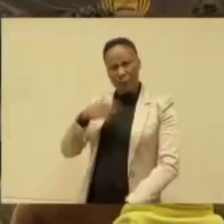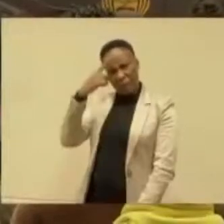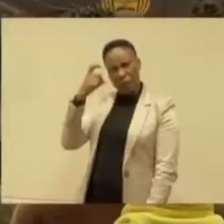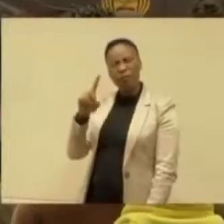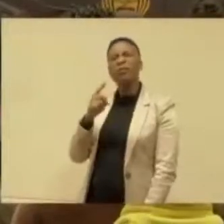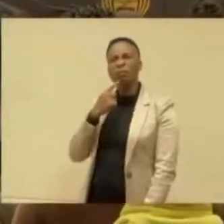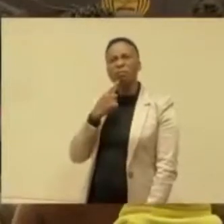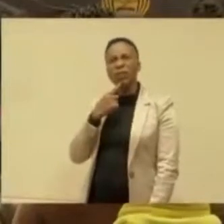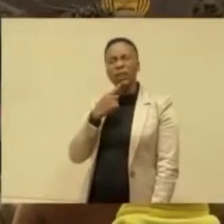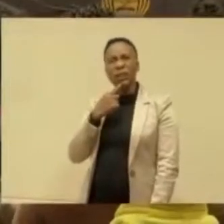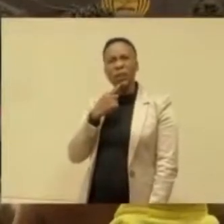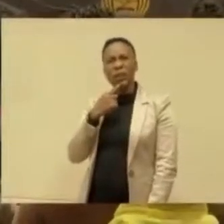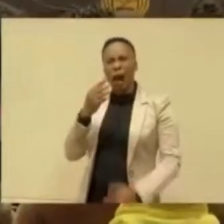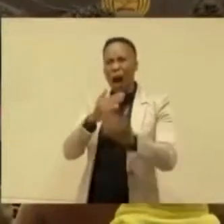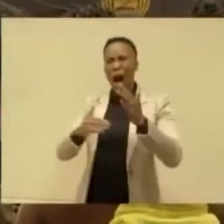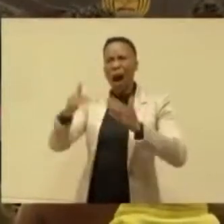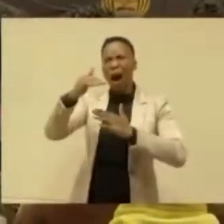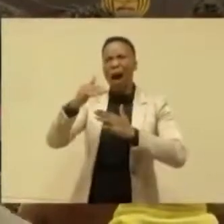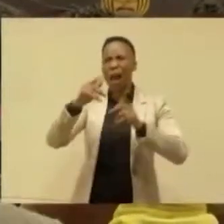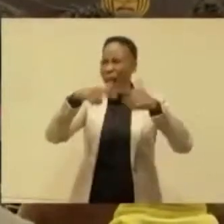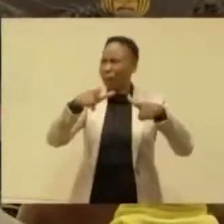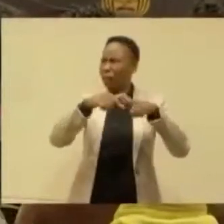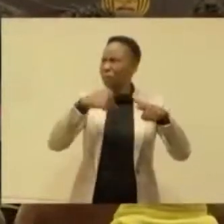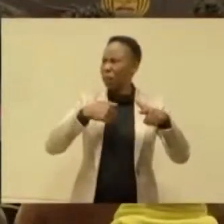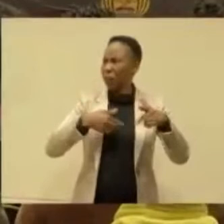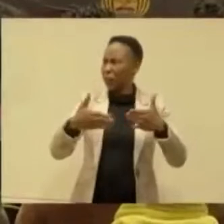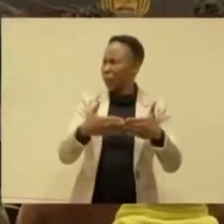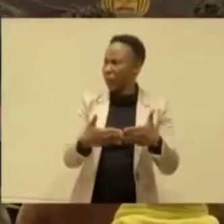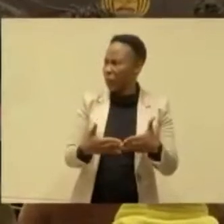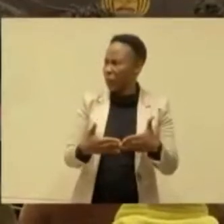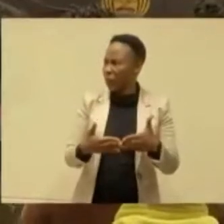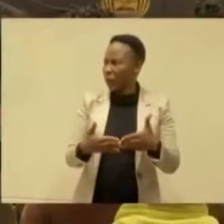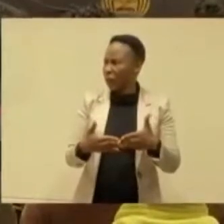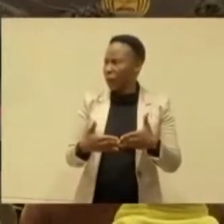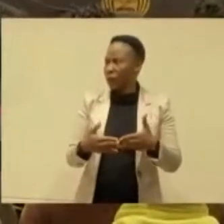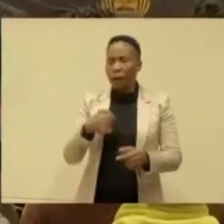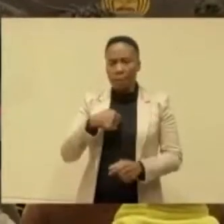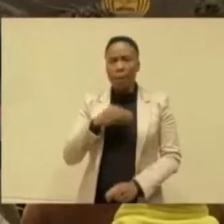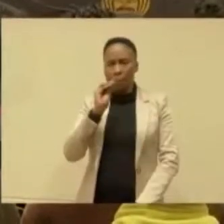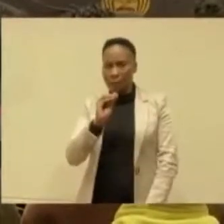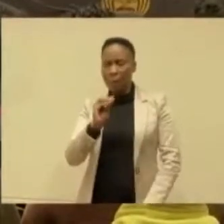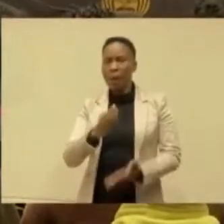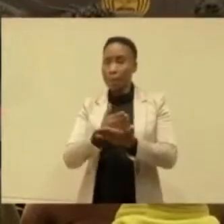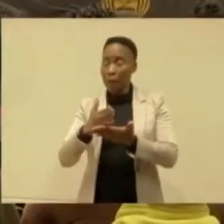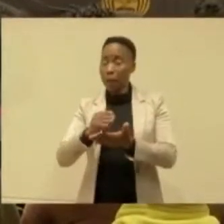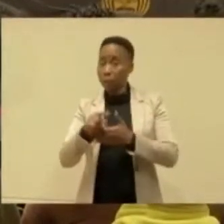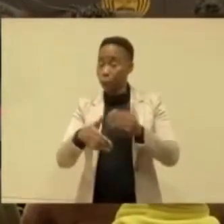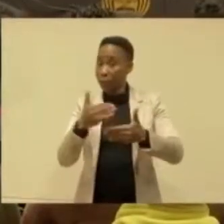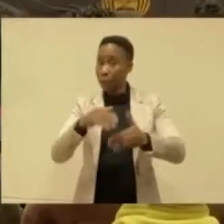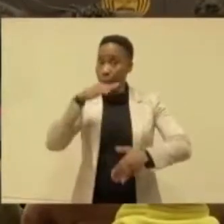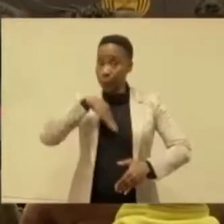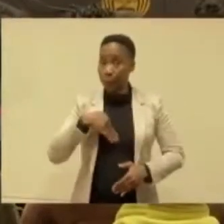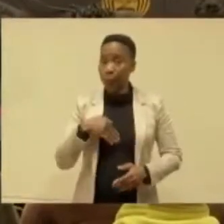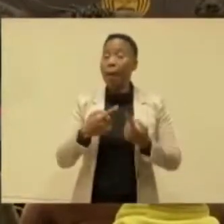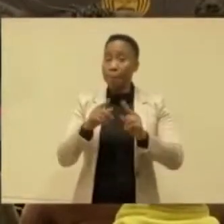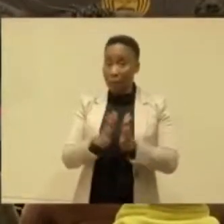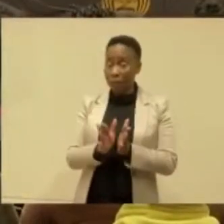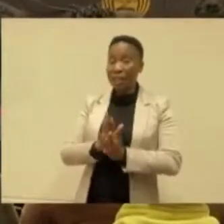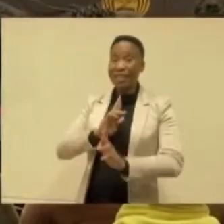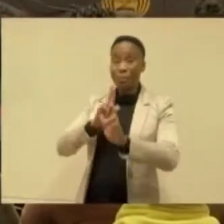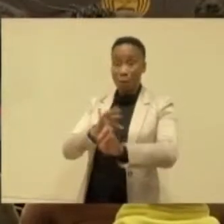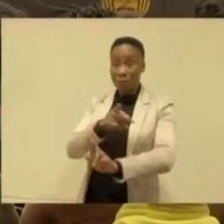northwest high level i think it was the day that i had covered so i was not necessarily part of that process but they will respond